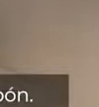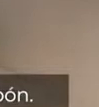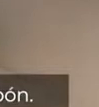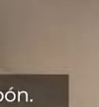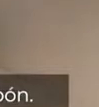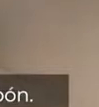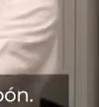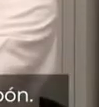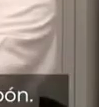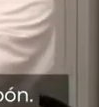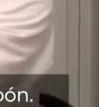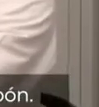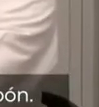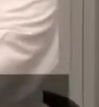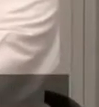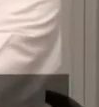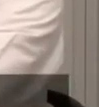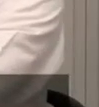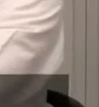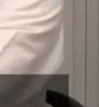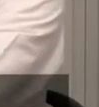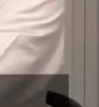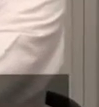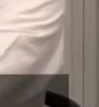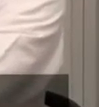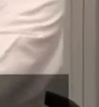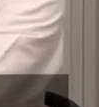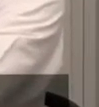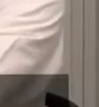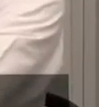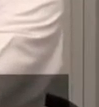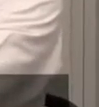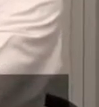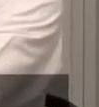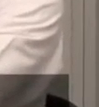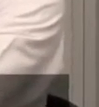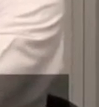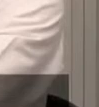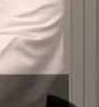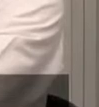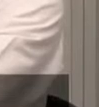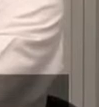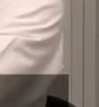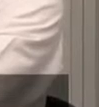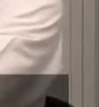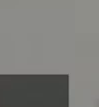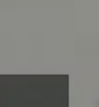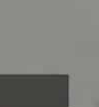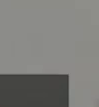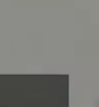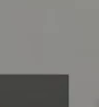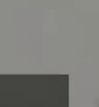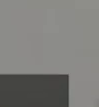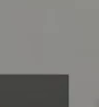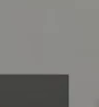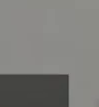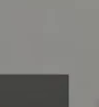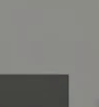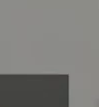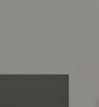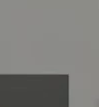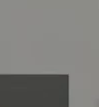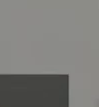use 70% alcohol solution and soap and water to clean your hands. You must use your